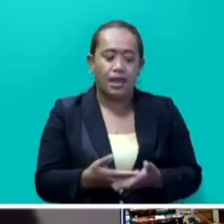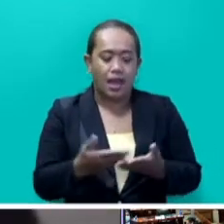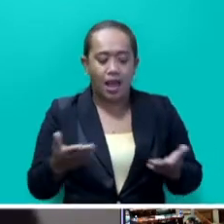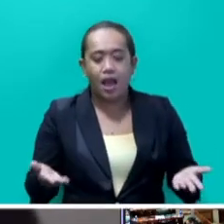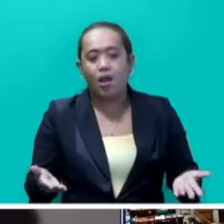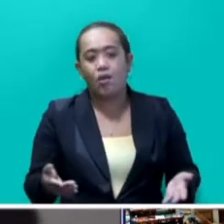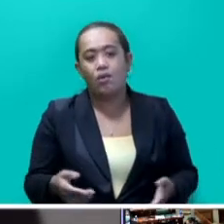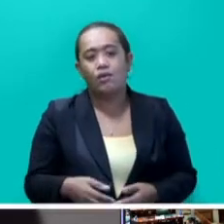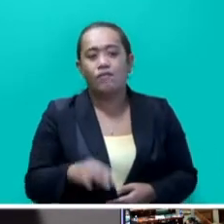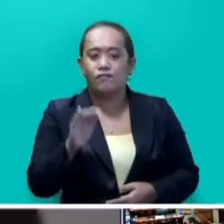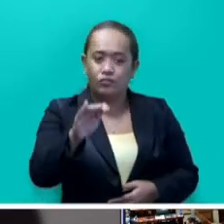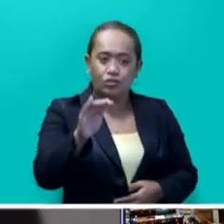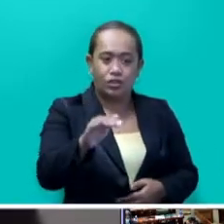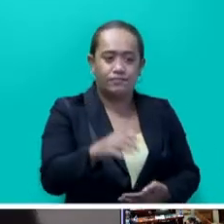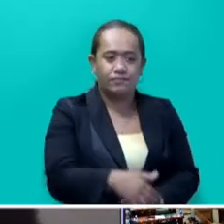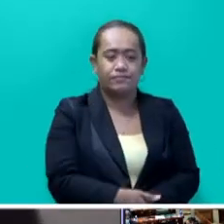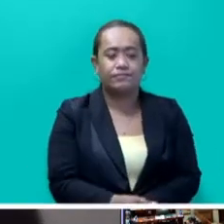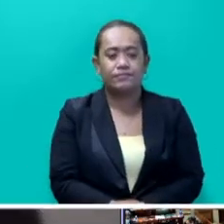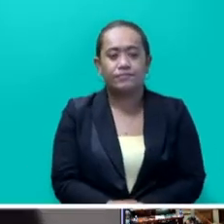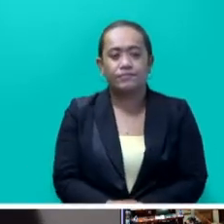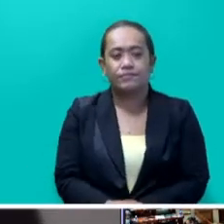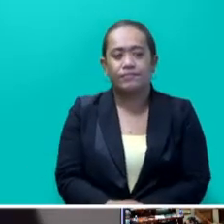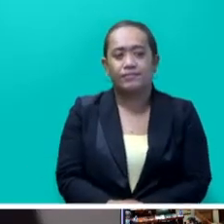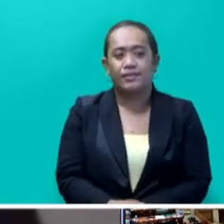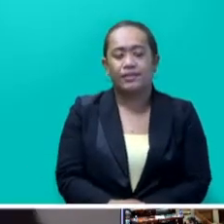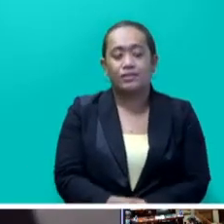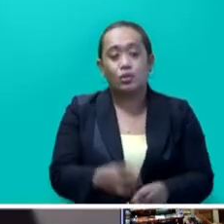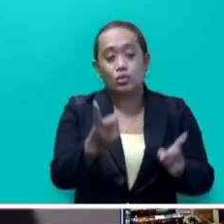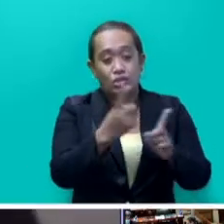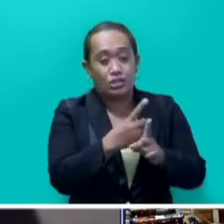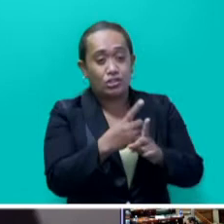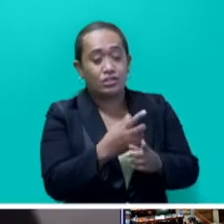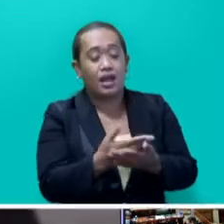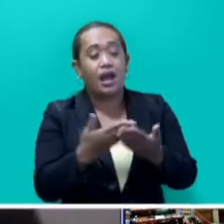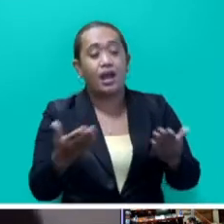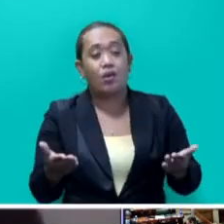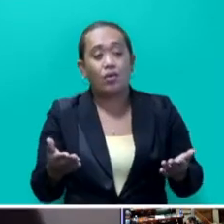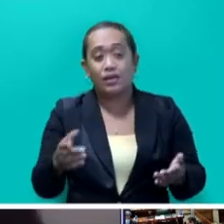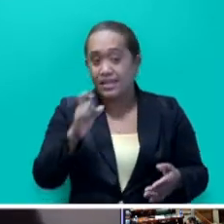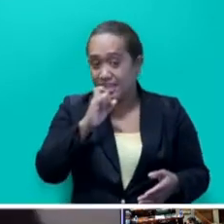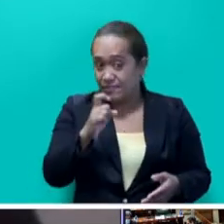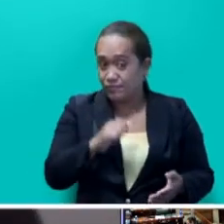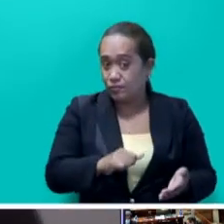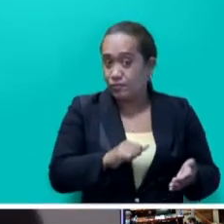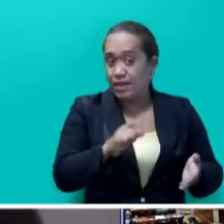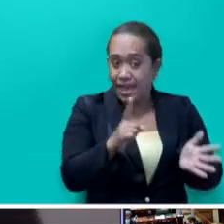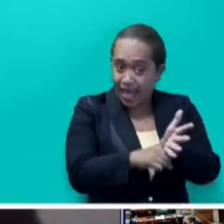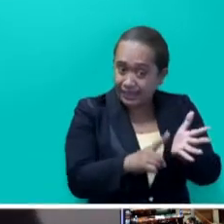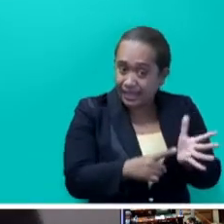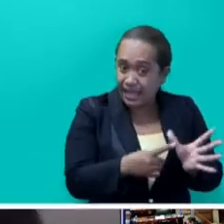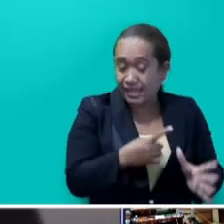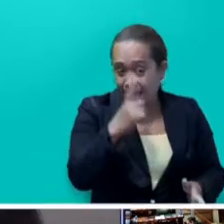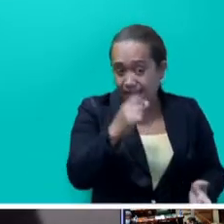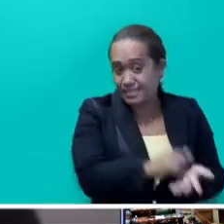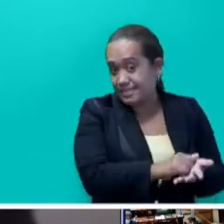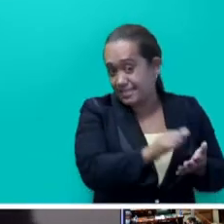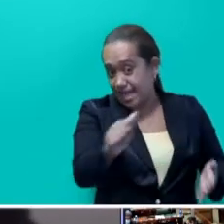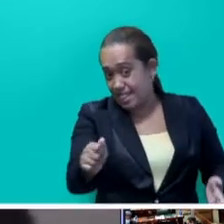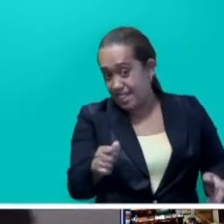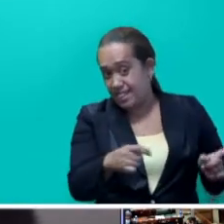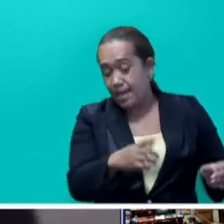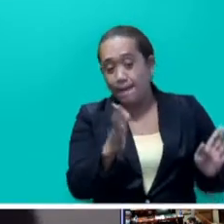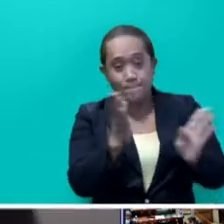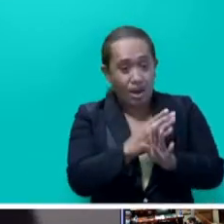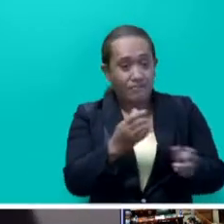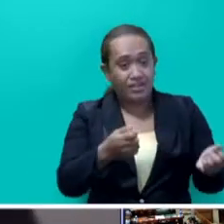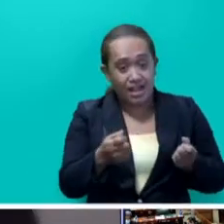potential future offenders. It's actually amended to empower LTA to seize an auction that have been used illegally as PSV. The